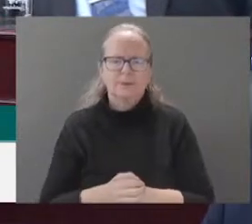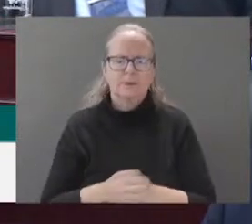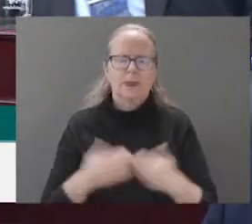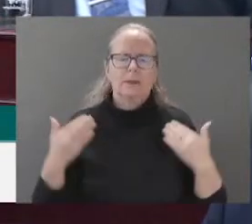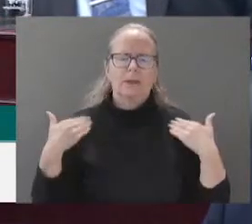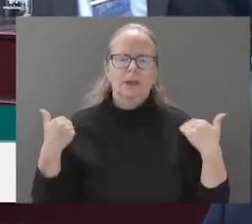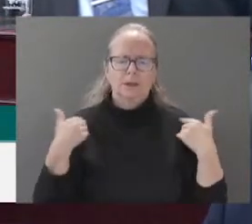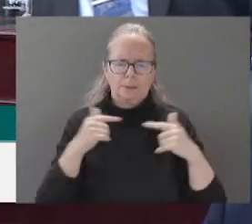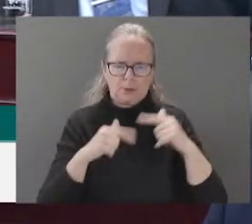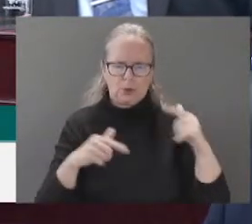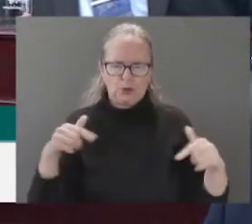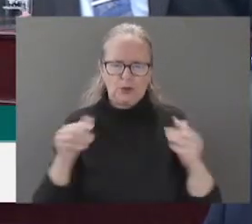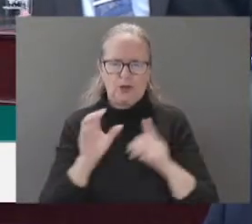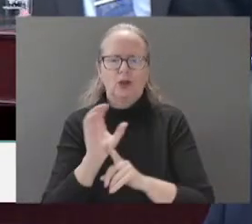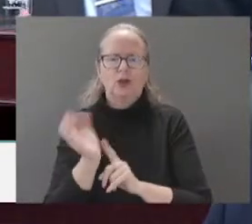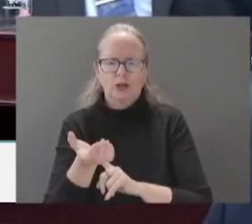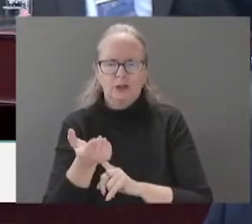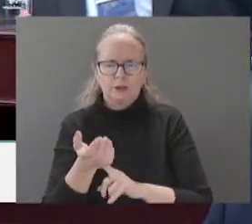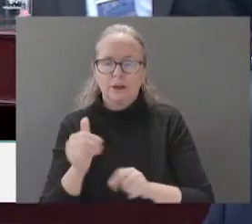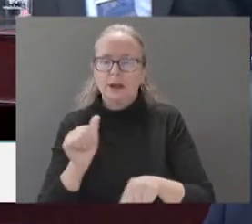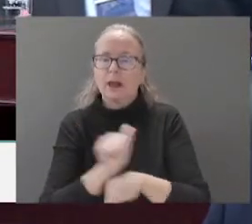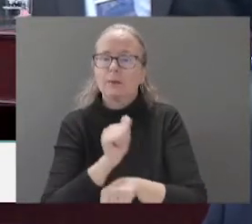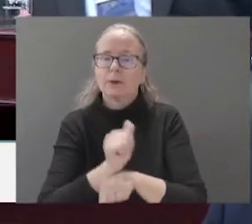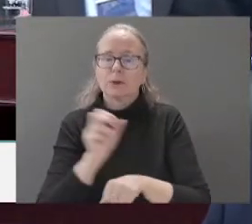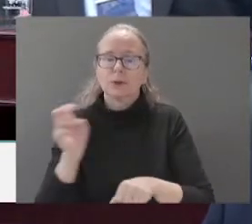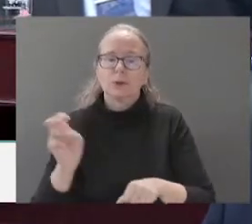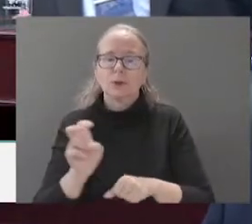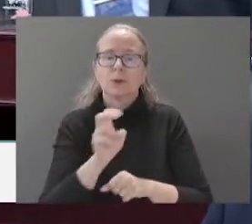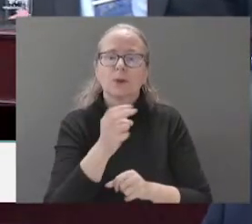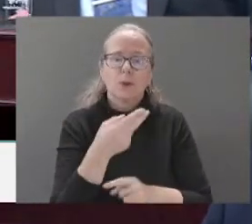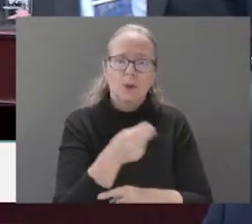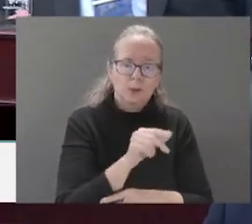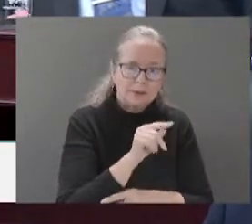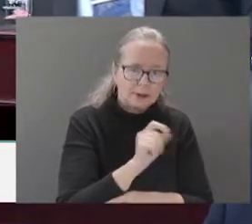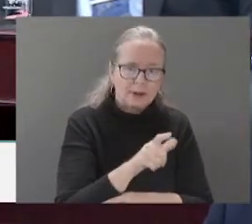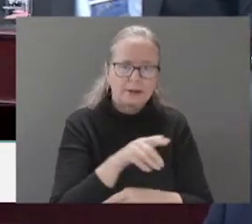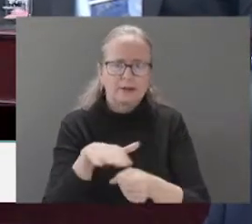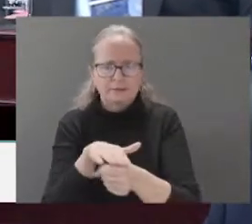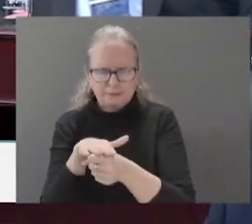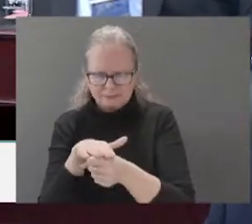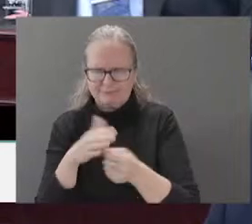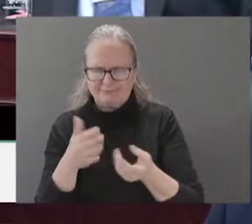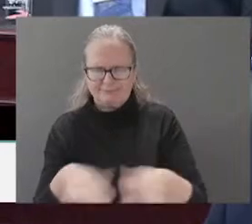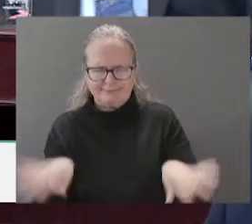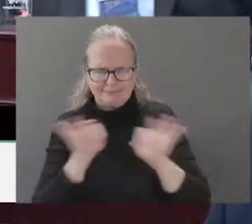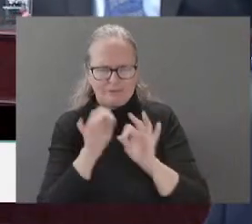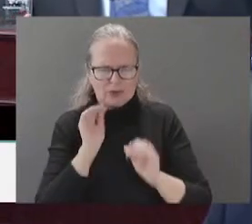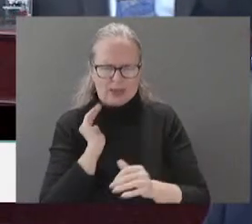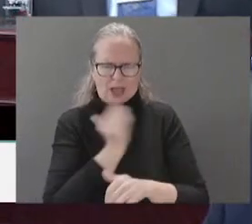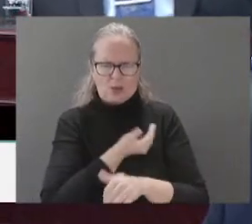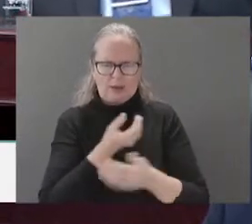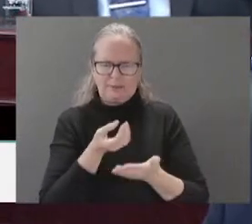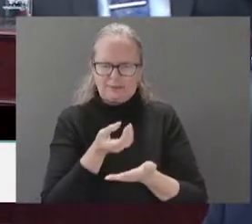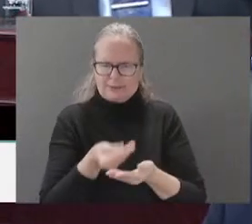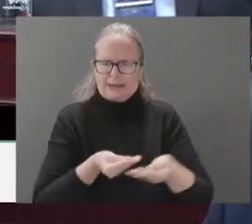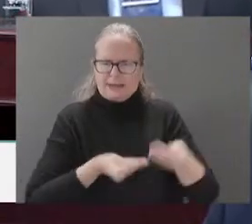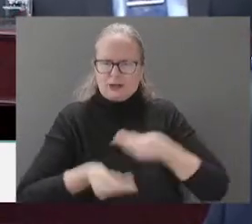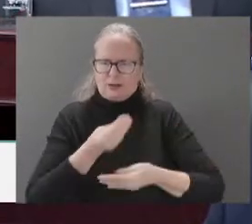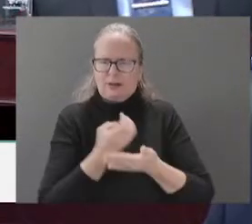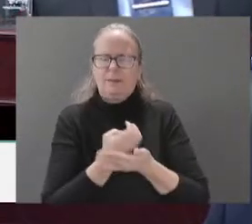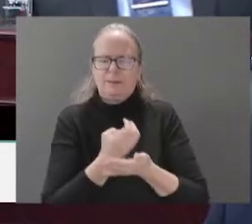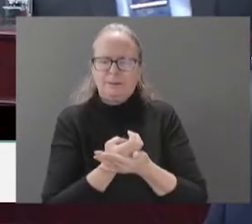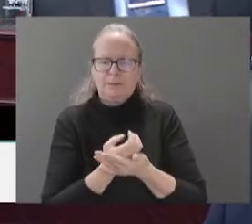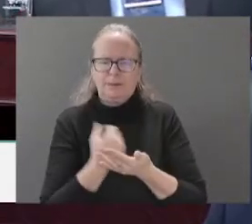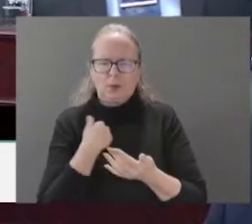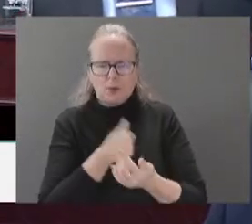tourism and Hospitality sector is important to Alberta's economy and is struggling with chronic labor shortage that is